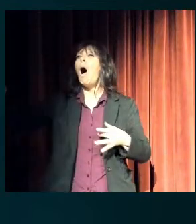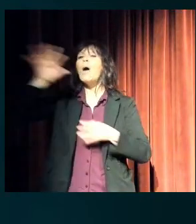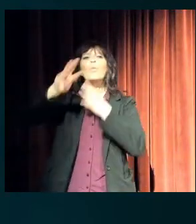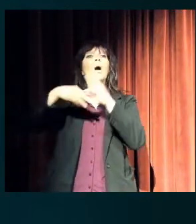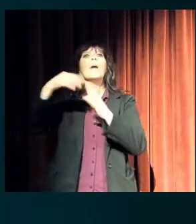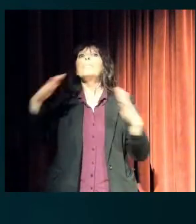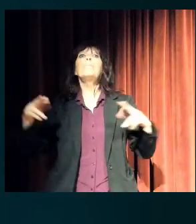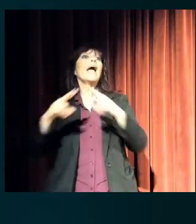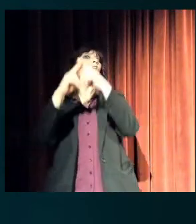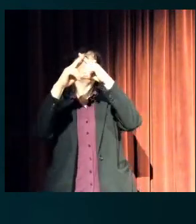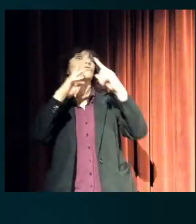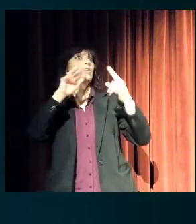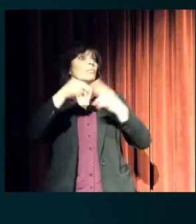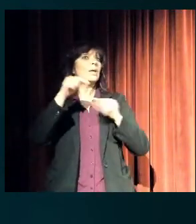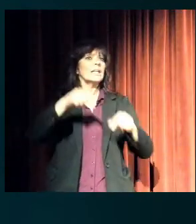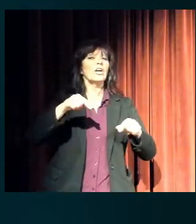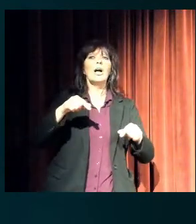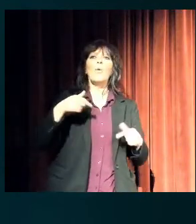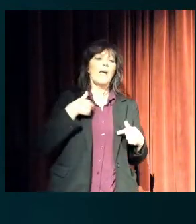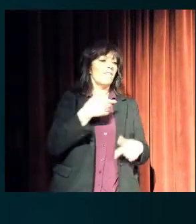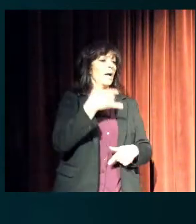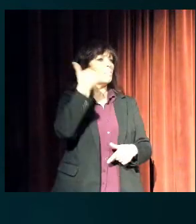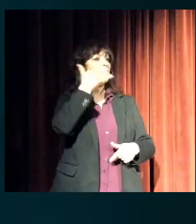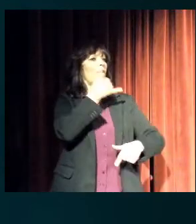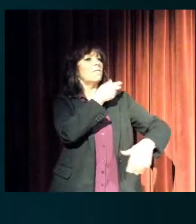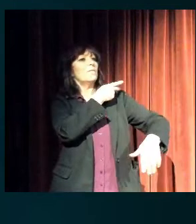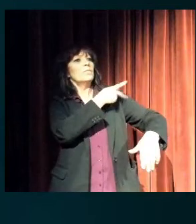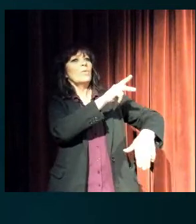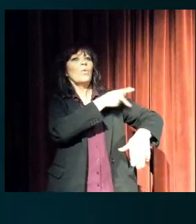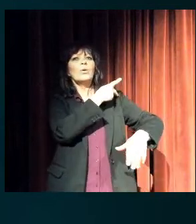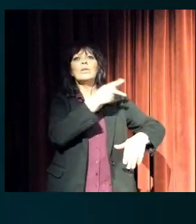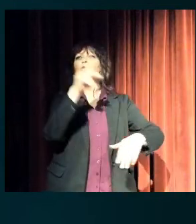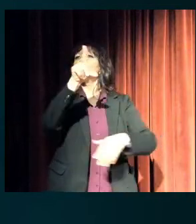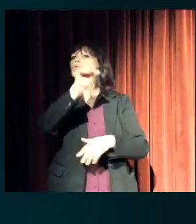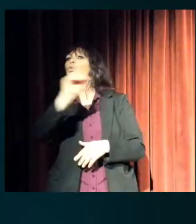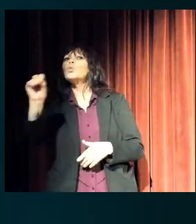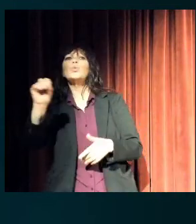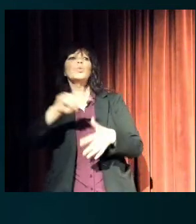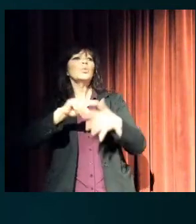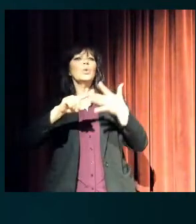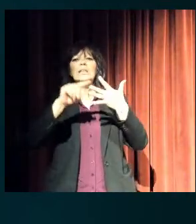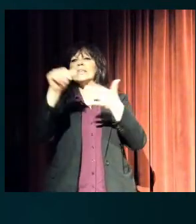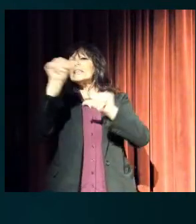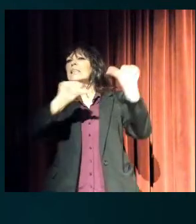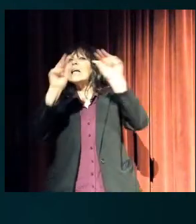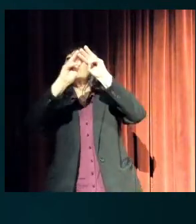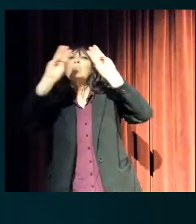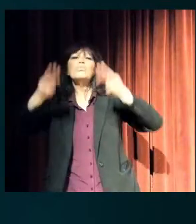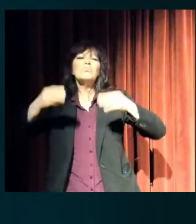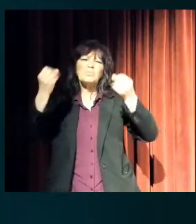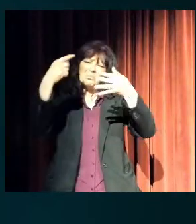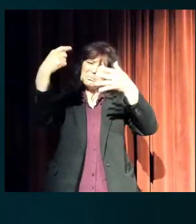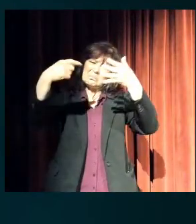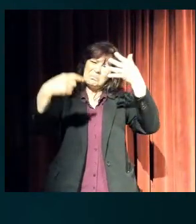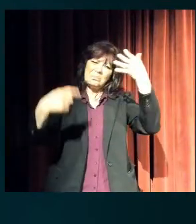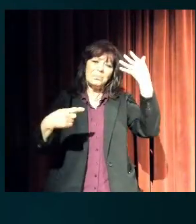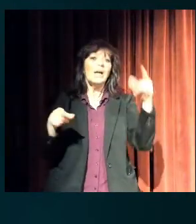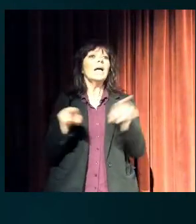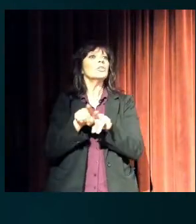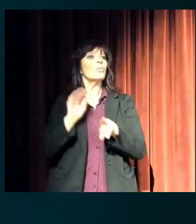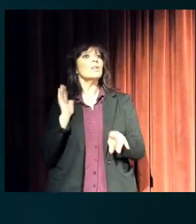like we enjoy the BPO, History and Science Museums, the zoo, and so many other cultural institutions,